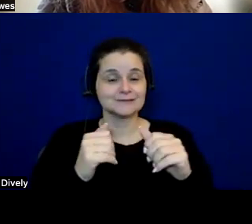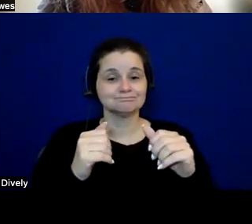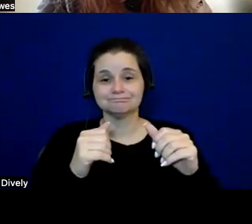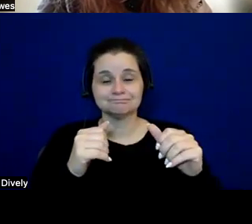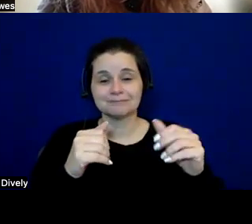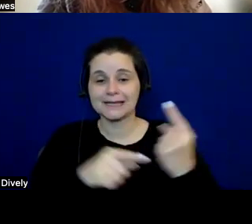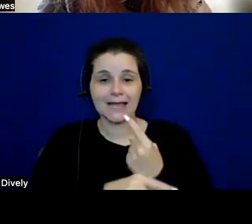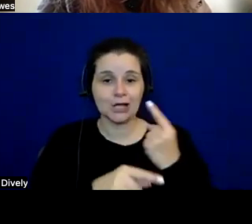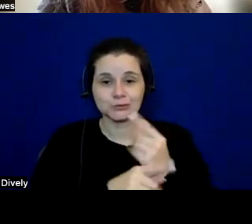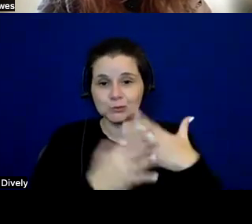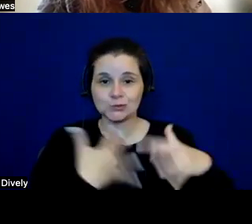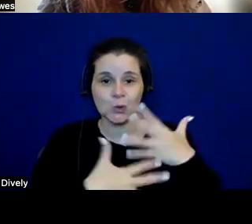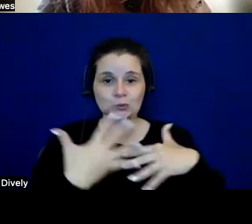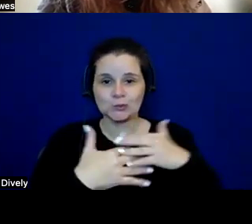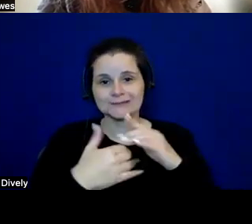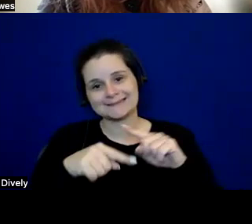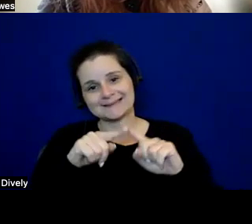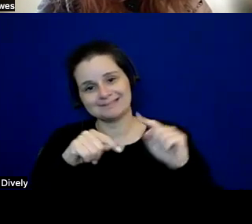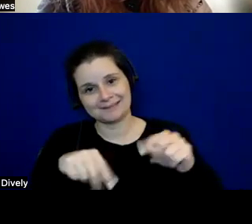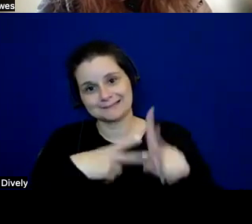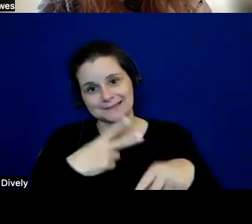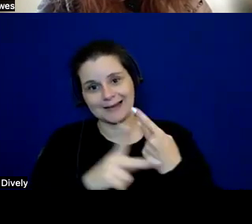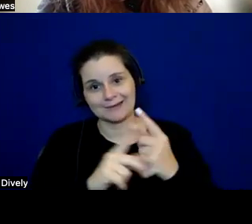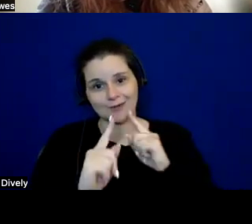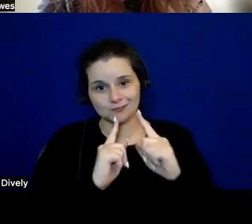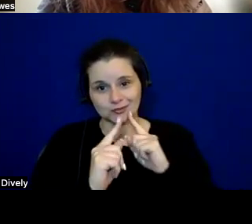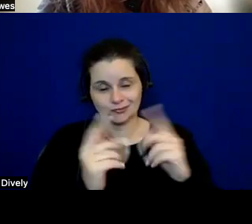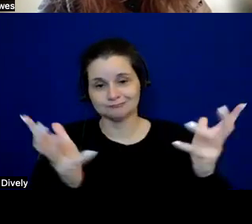settings, these are the types of conversations that I have,